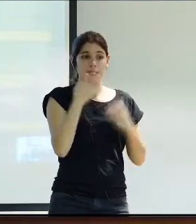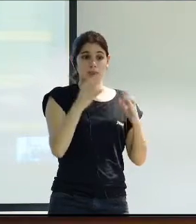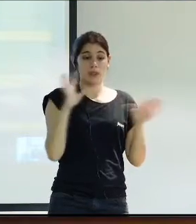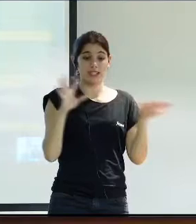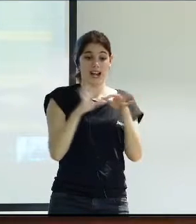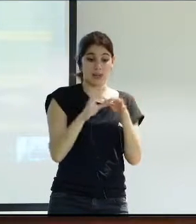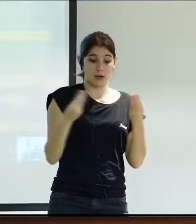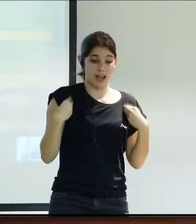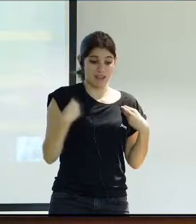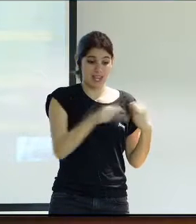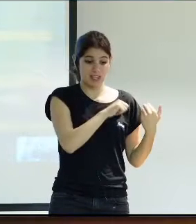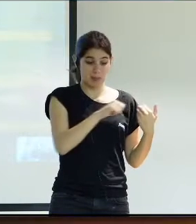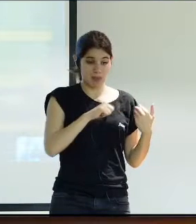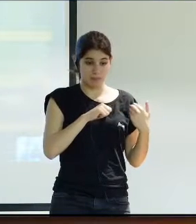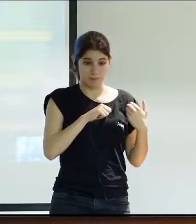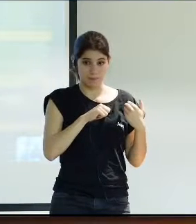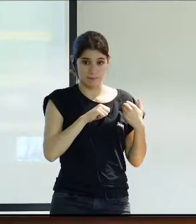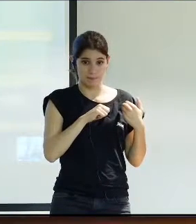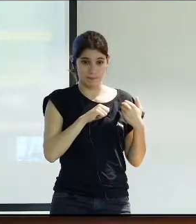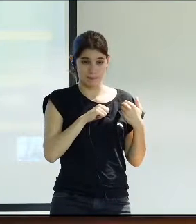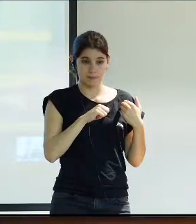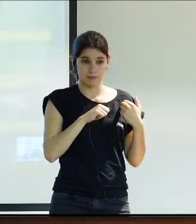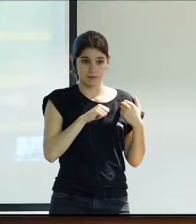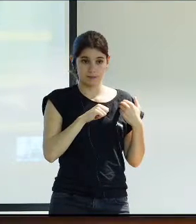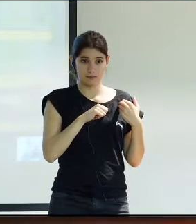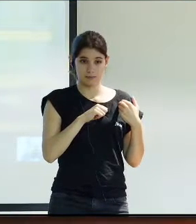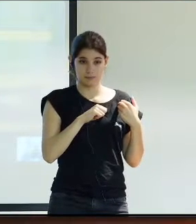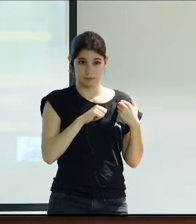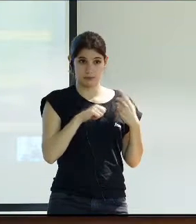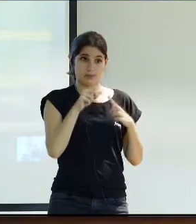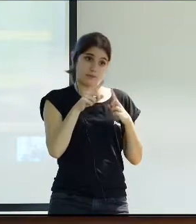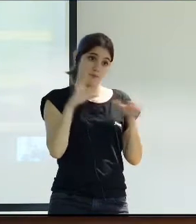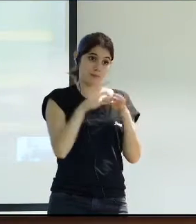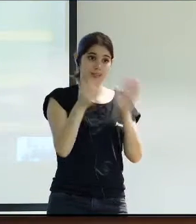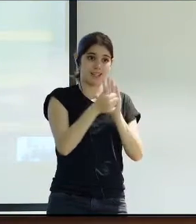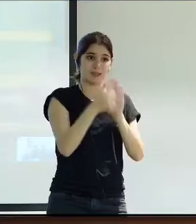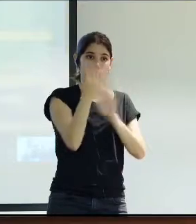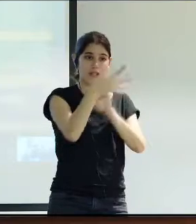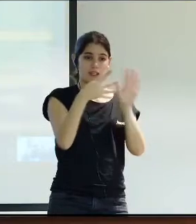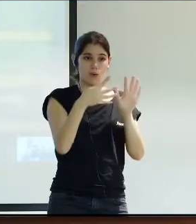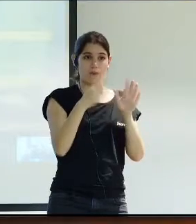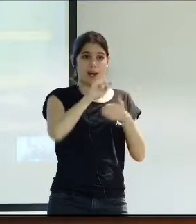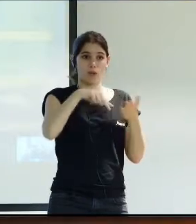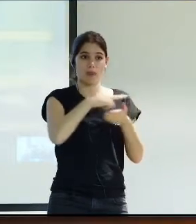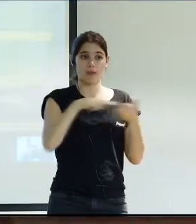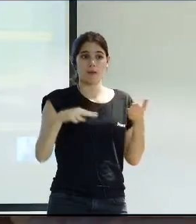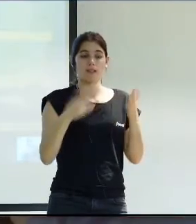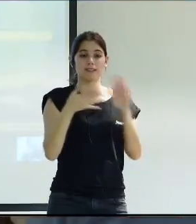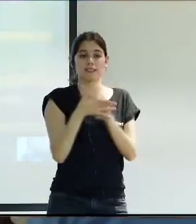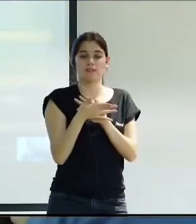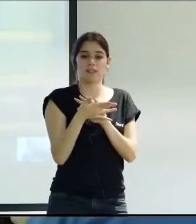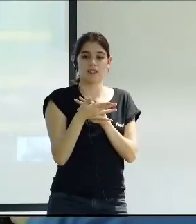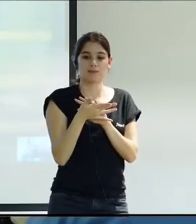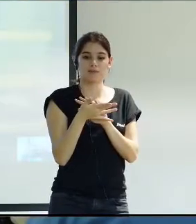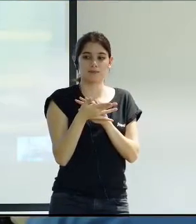to Article 19 across the CRPD, because it is not just about being able to live